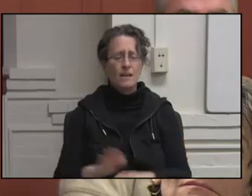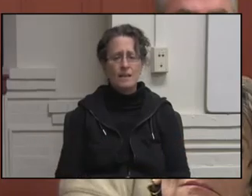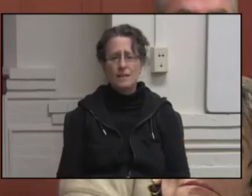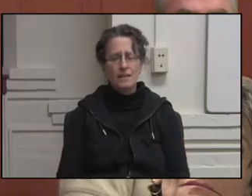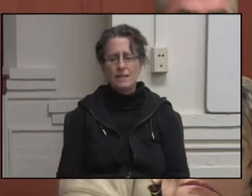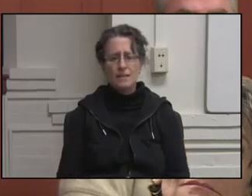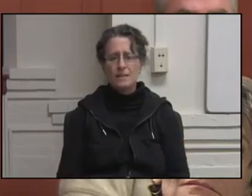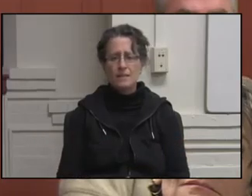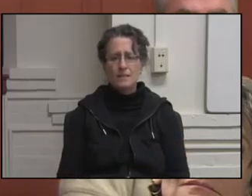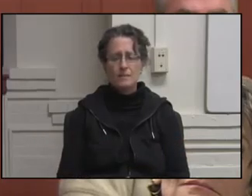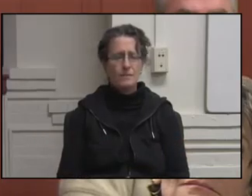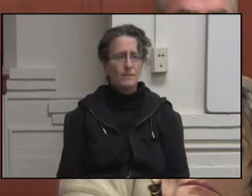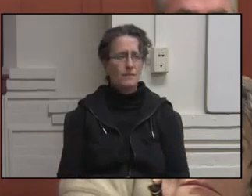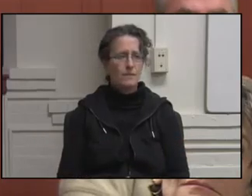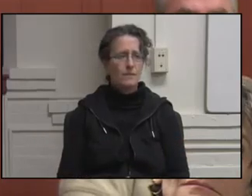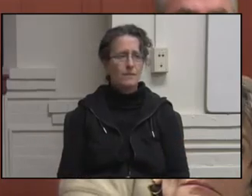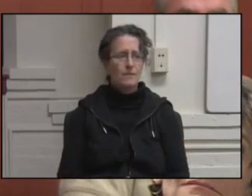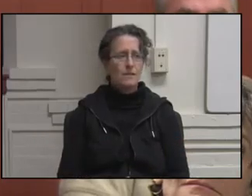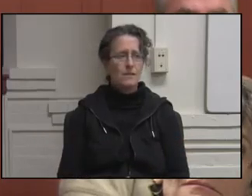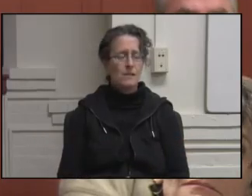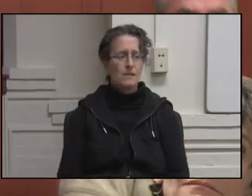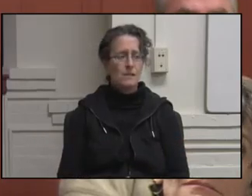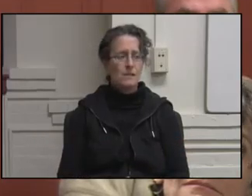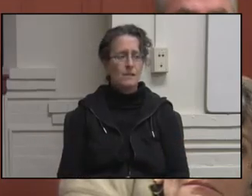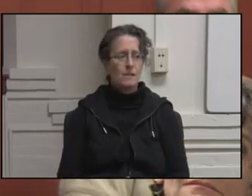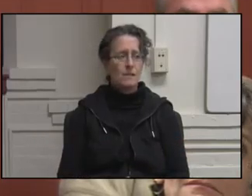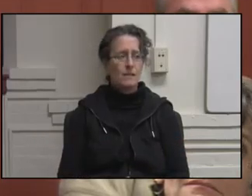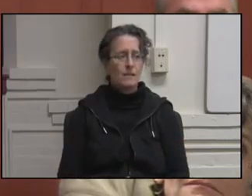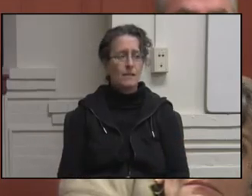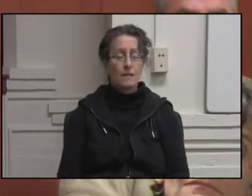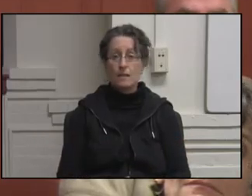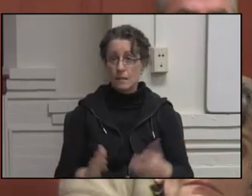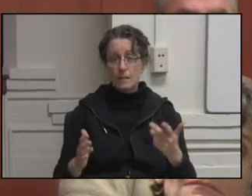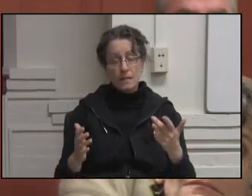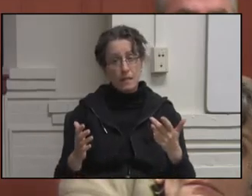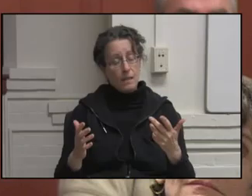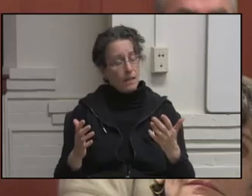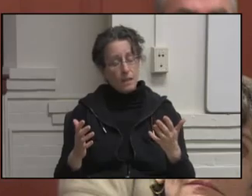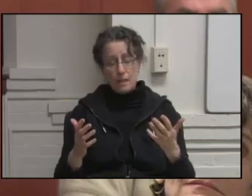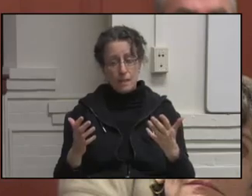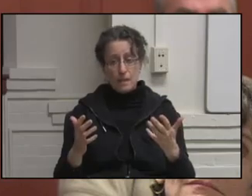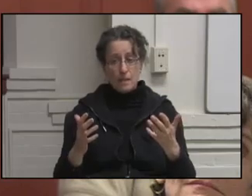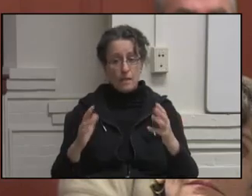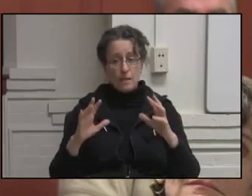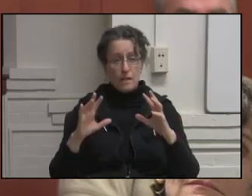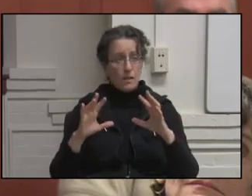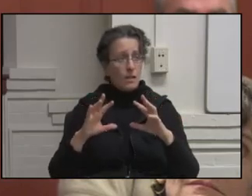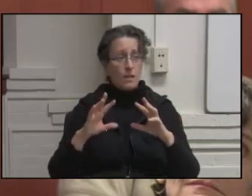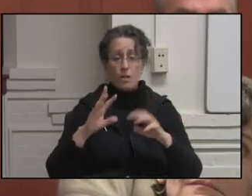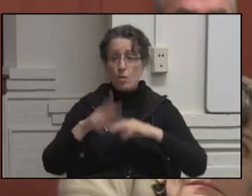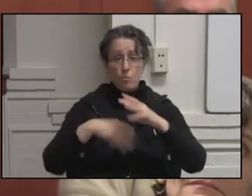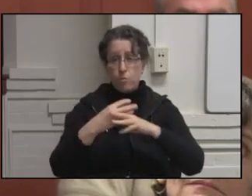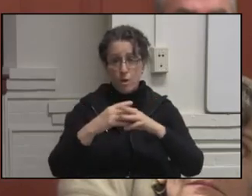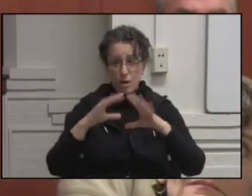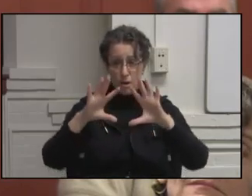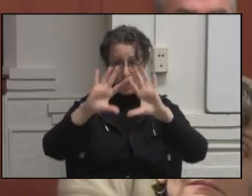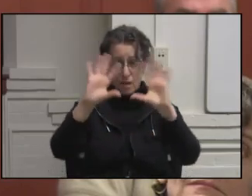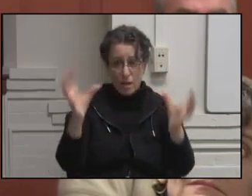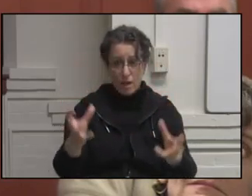that in any way comes close to what could go wrong from procrastinating,